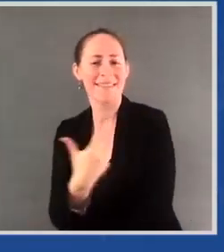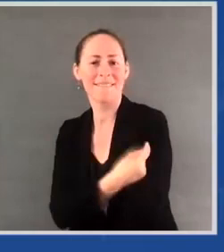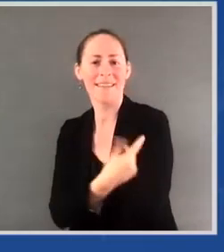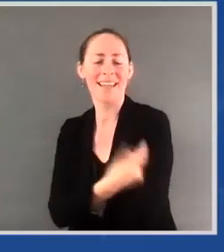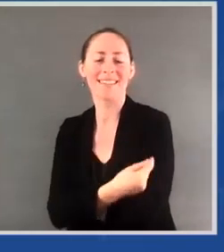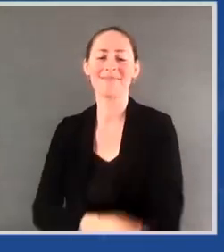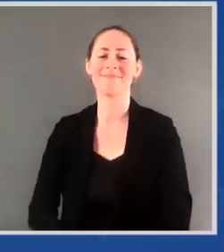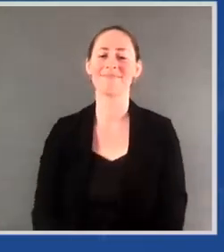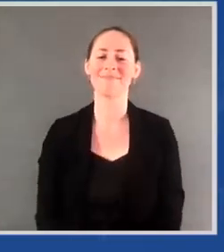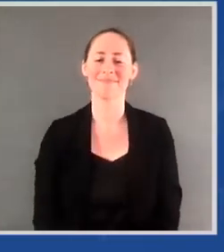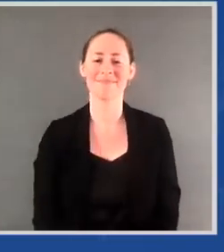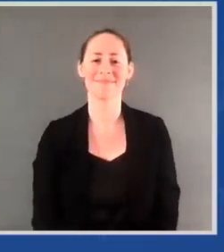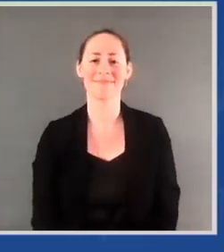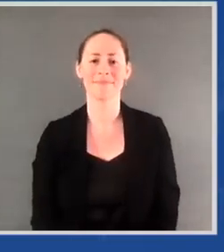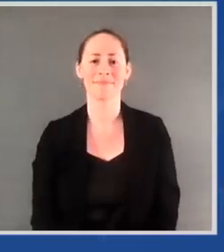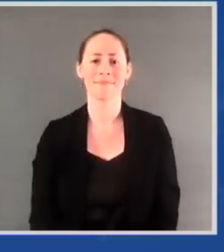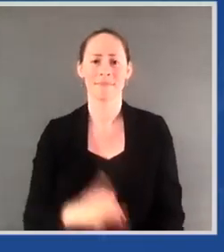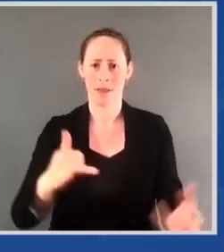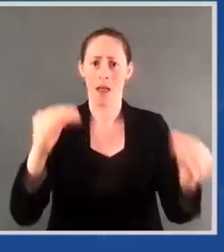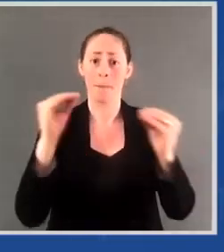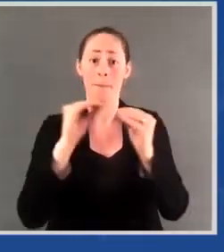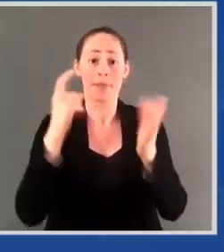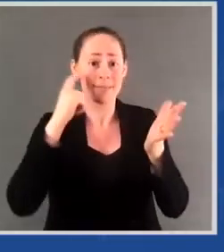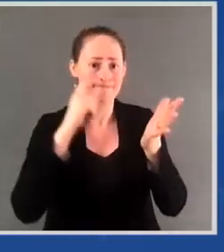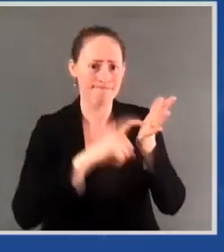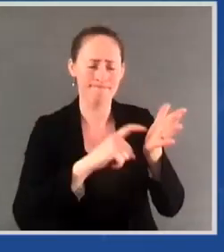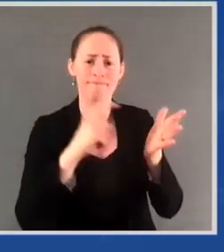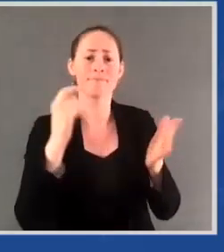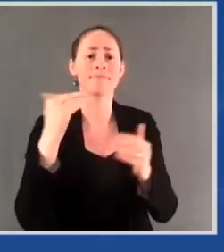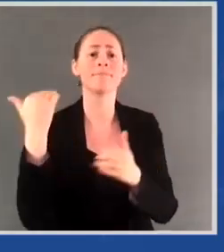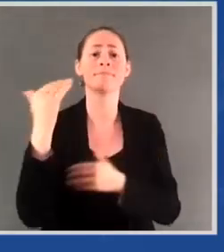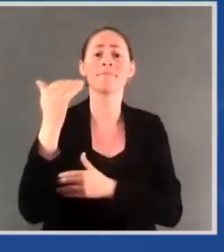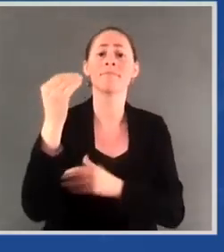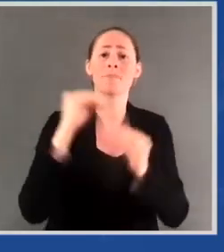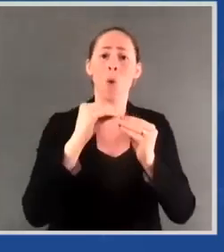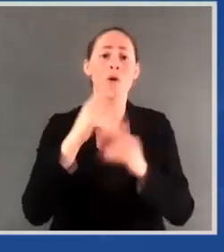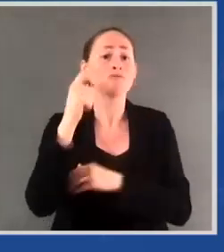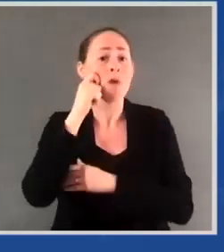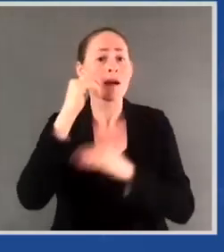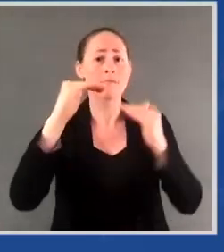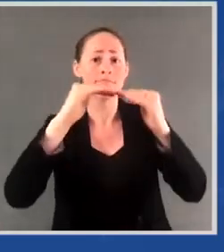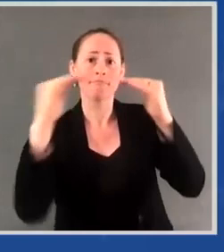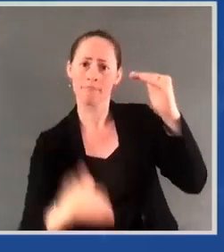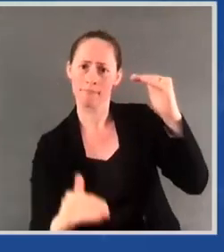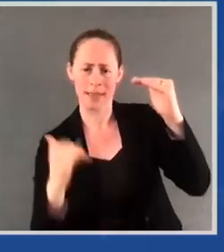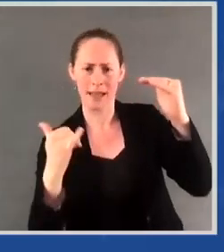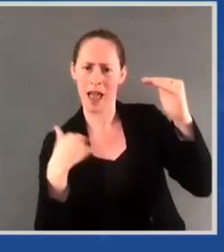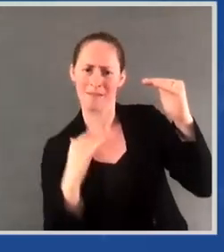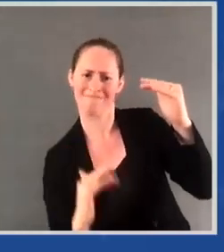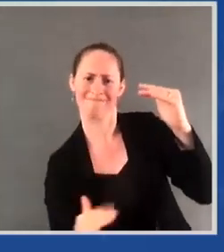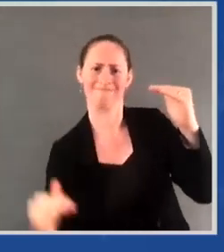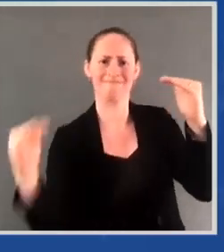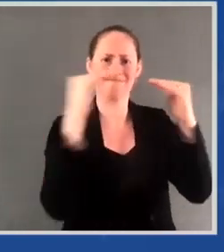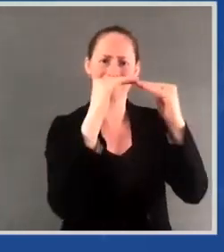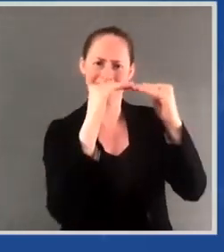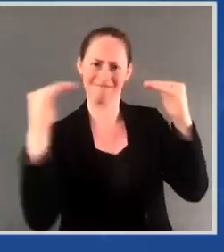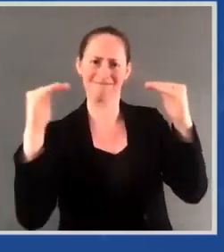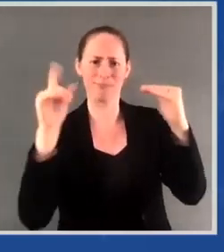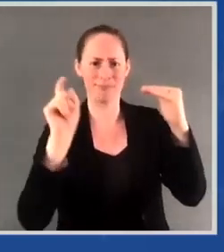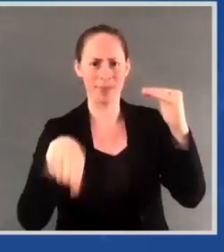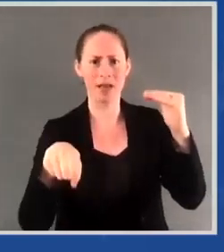gap in vaccination rates, the more lives we'll save. And as our vaccination program